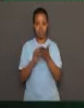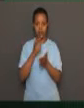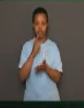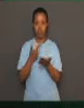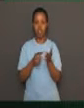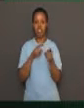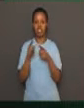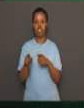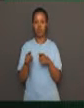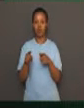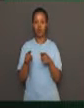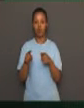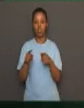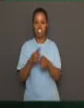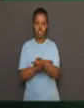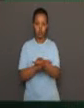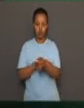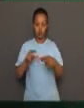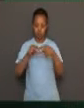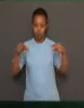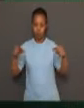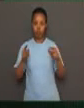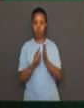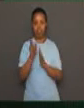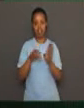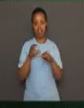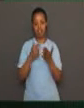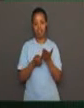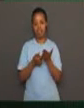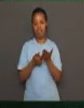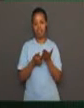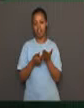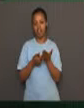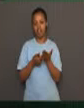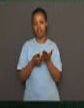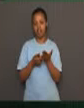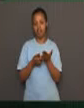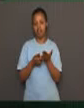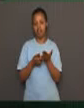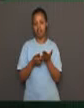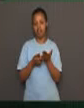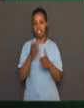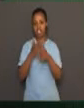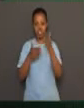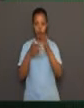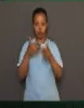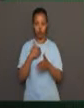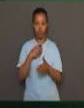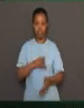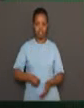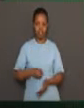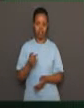in the form of a tube of tissues. This is the notochord, a stiffening rod found in embryos of